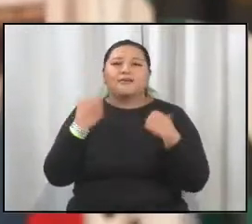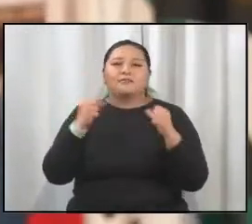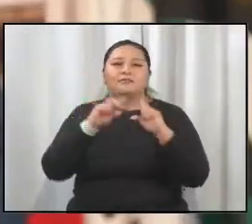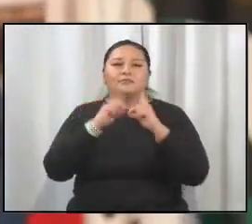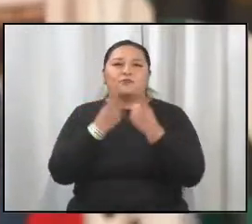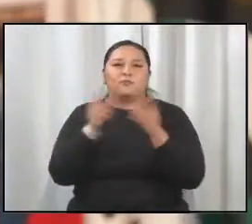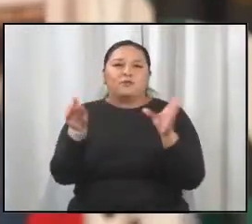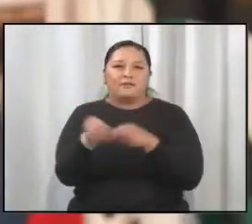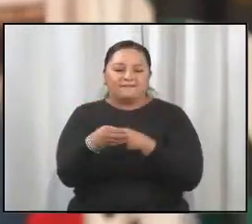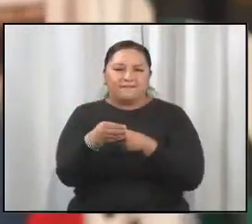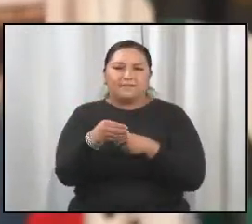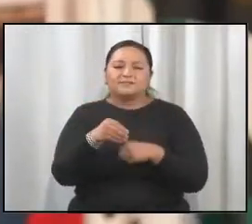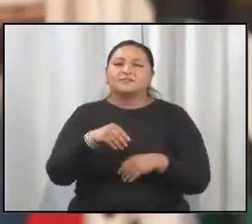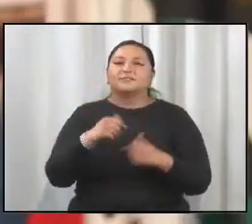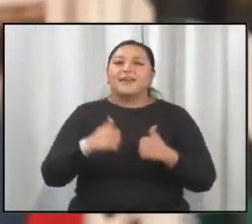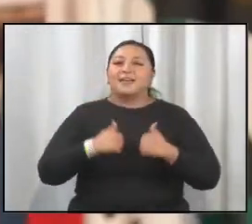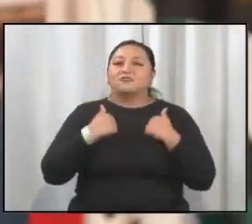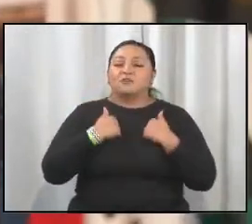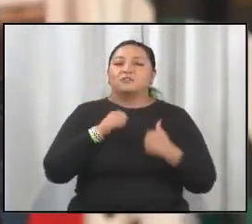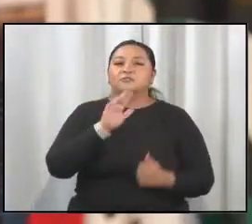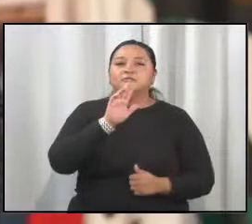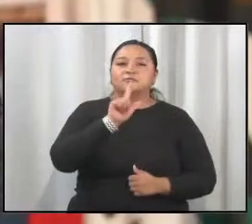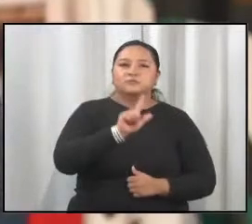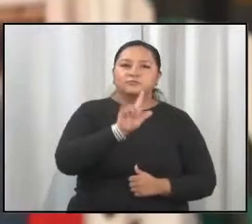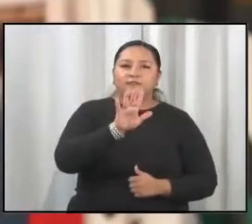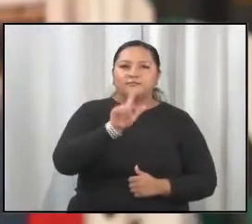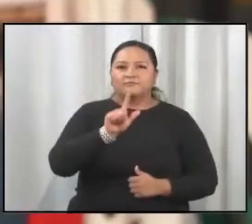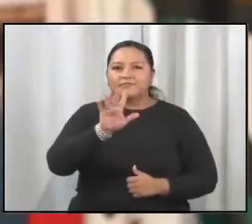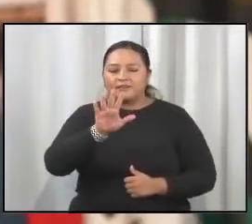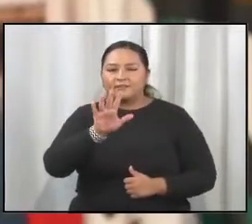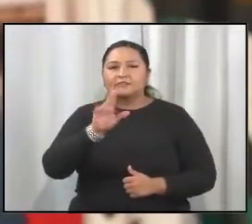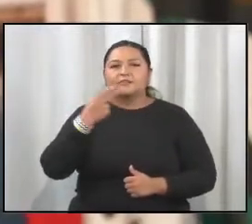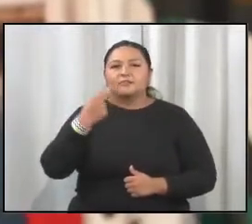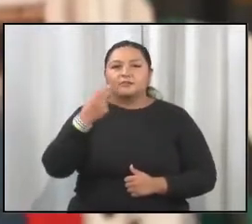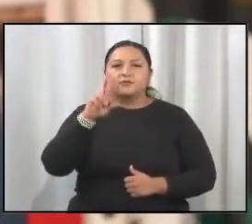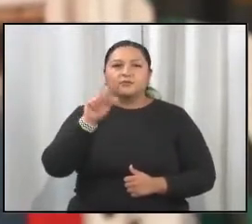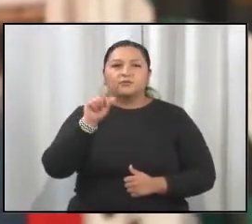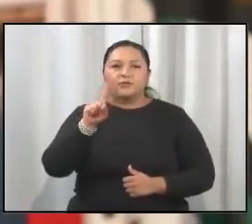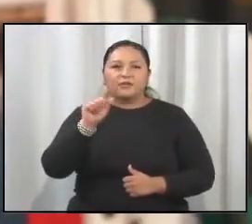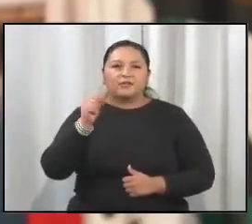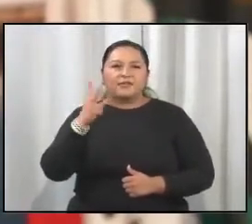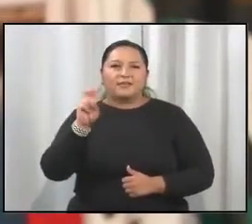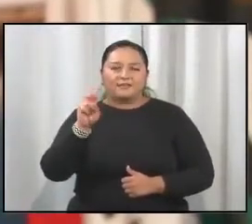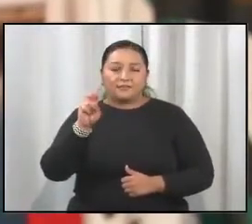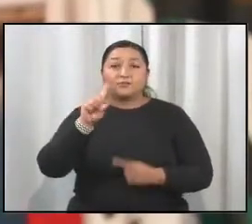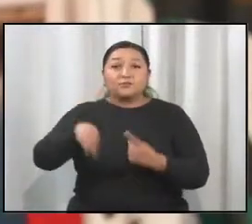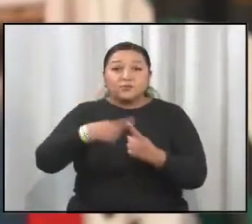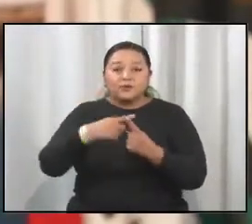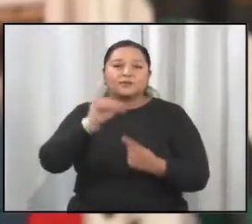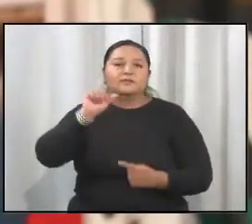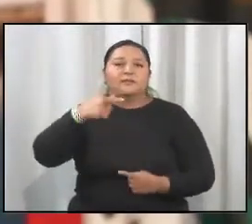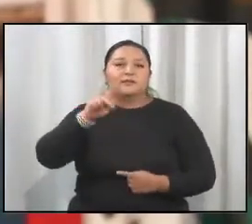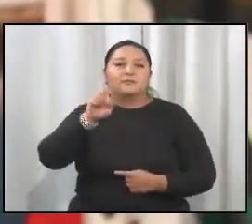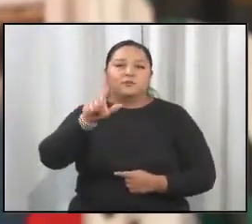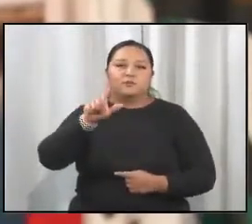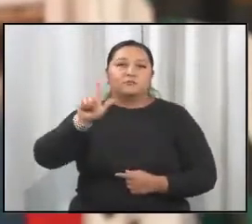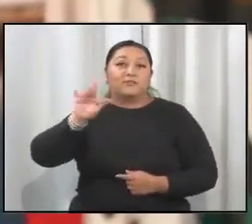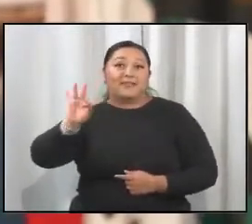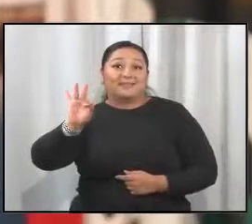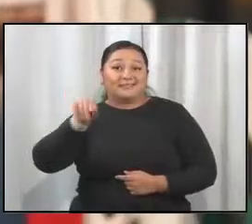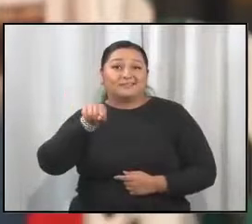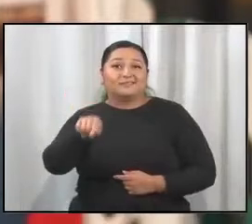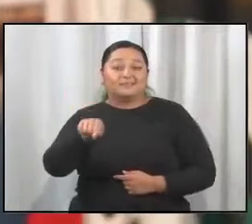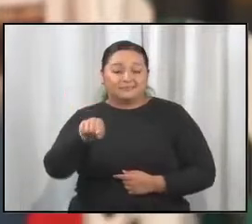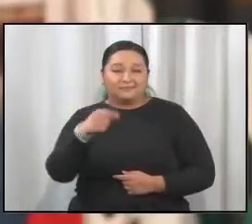at 2525 Grand Avenue from 9 a.m. to 1 p.m. on Saturday, April 29th. Donations received during